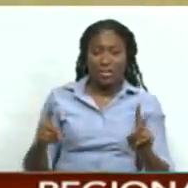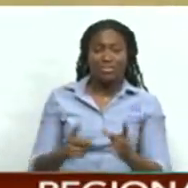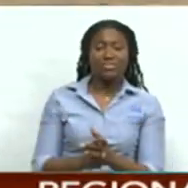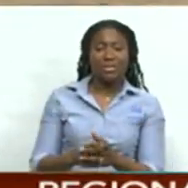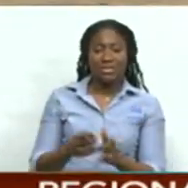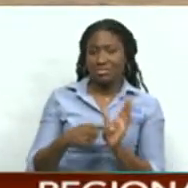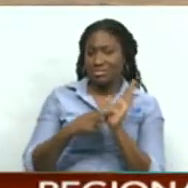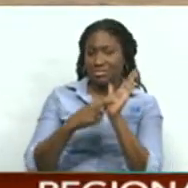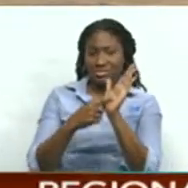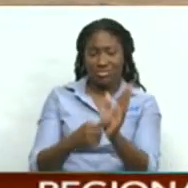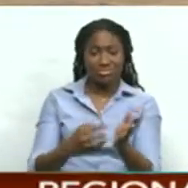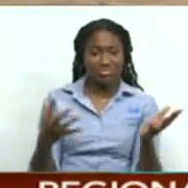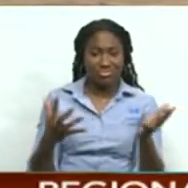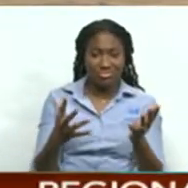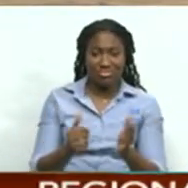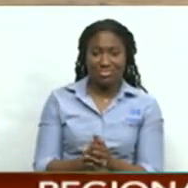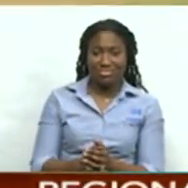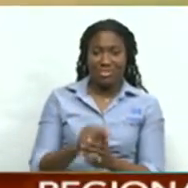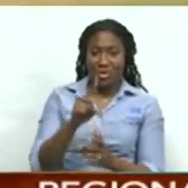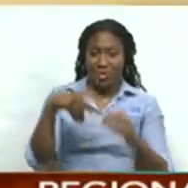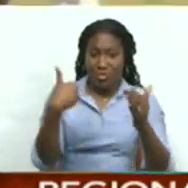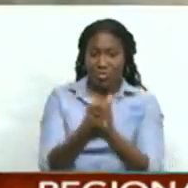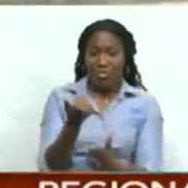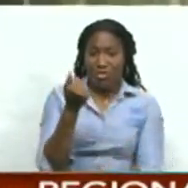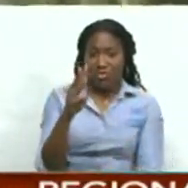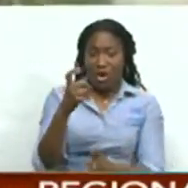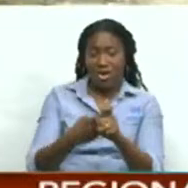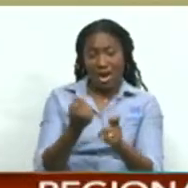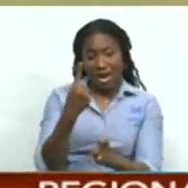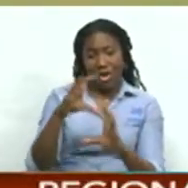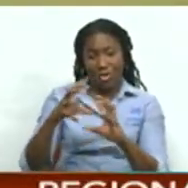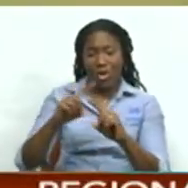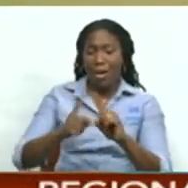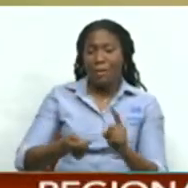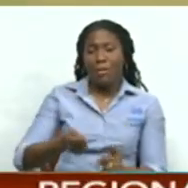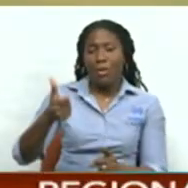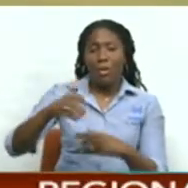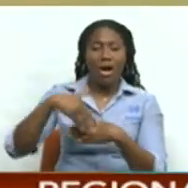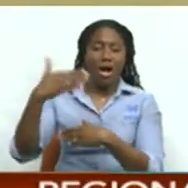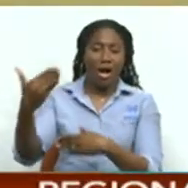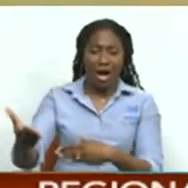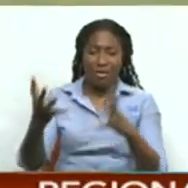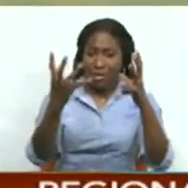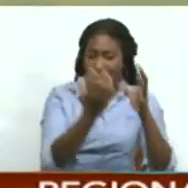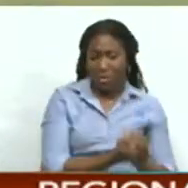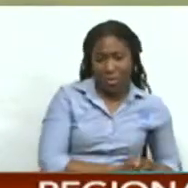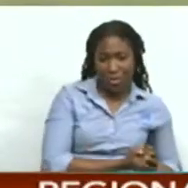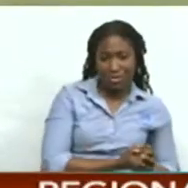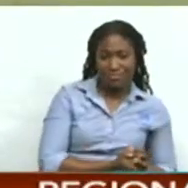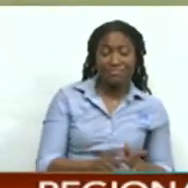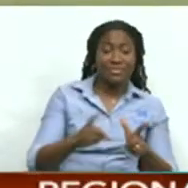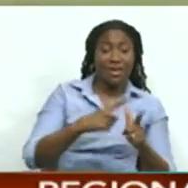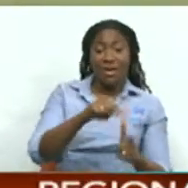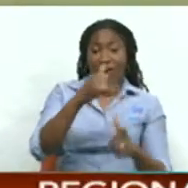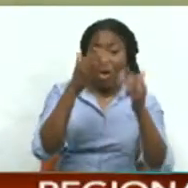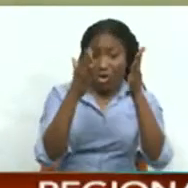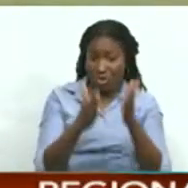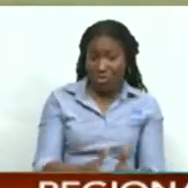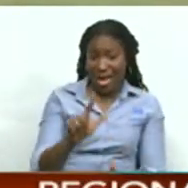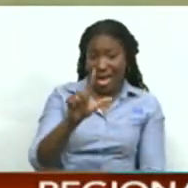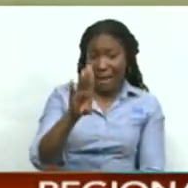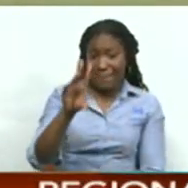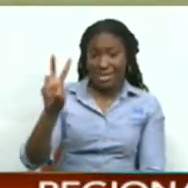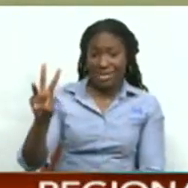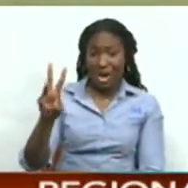He raced to 14 from 11 deliveries, but departed thereafter, caught at mid-on. Vikash Mohan was LBW for no score as